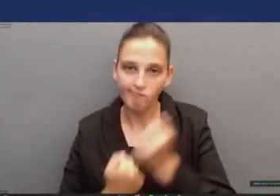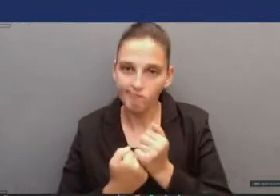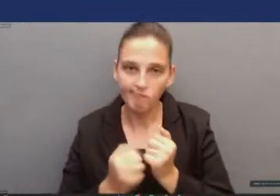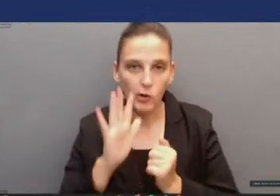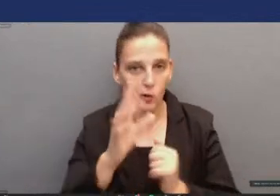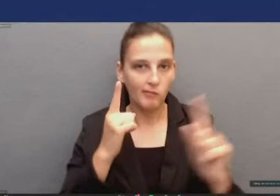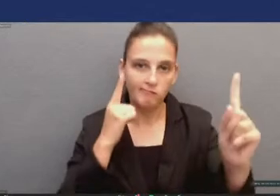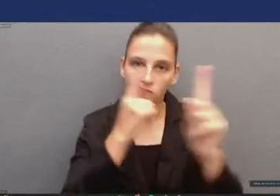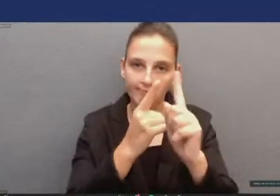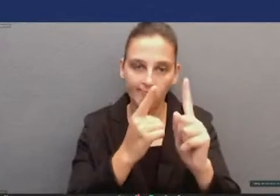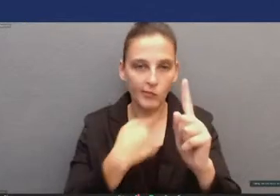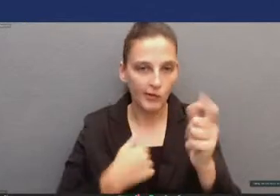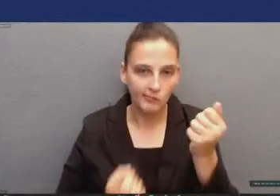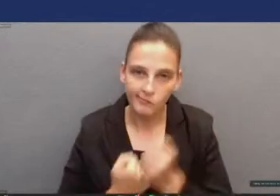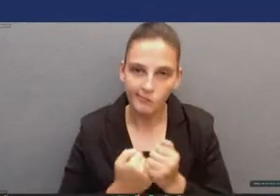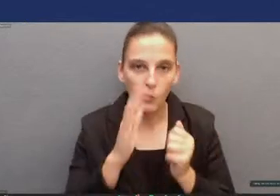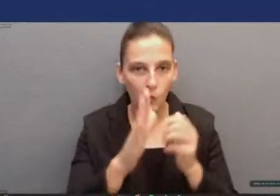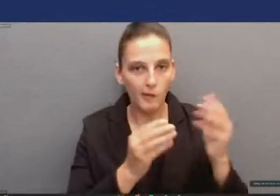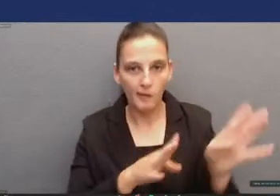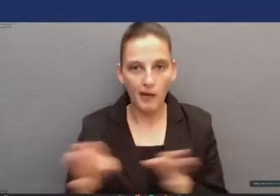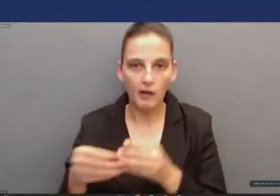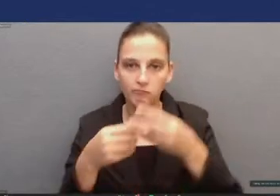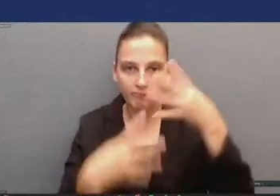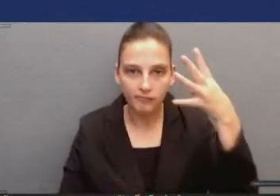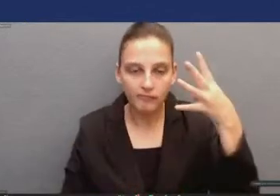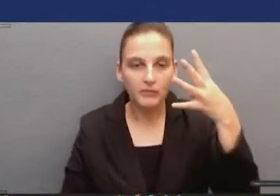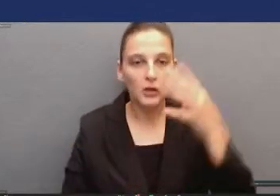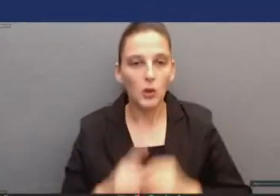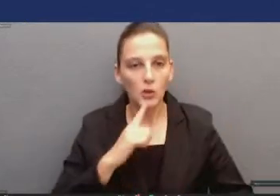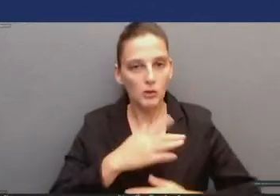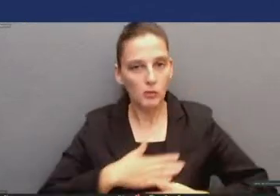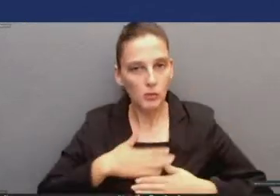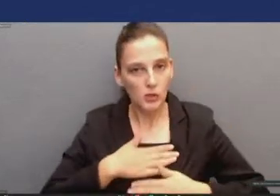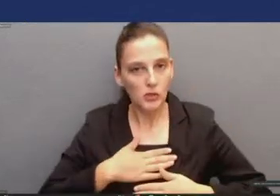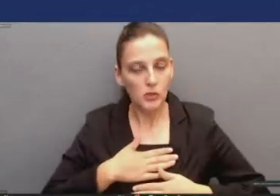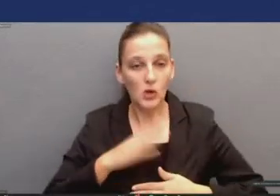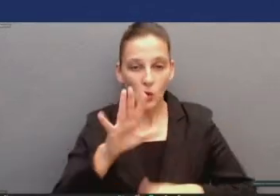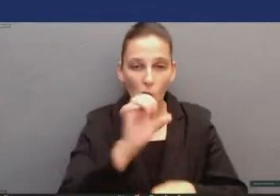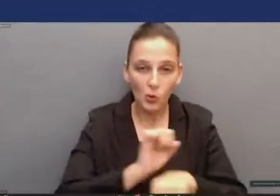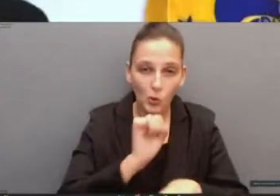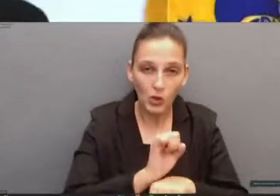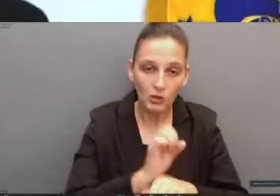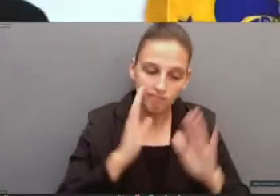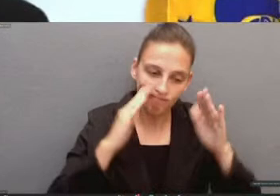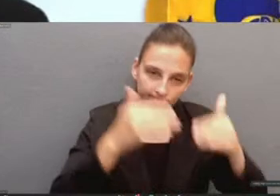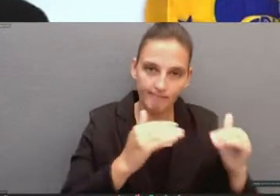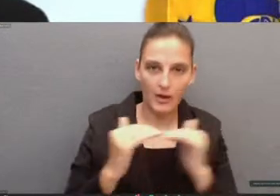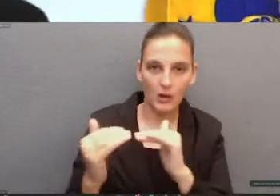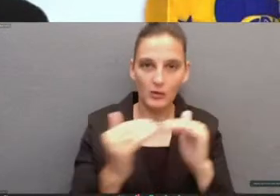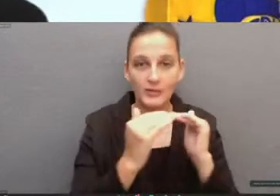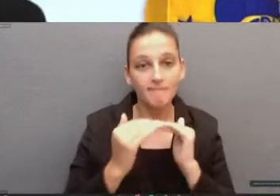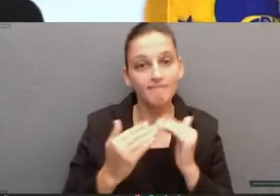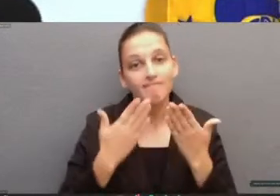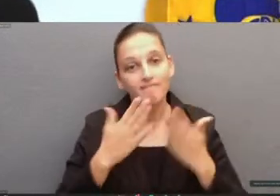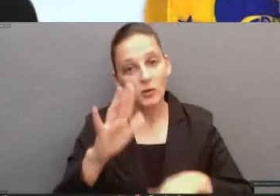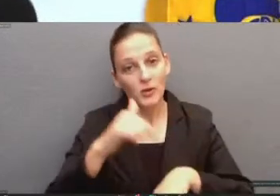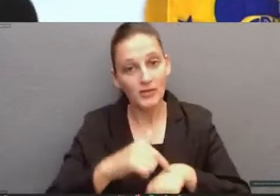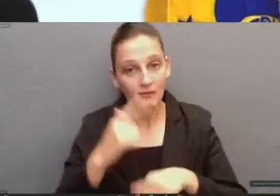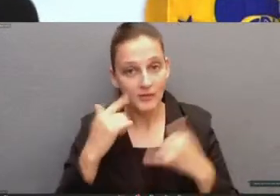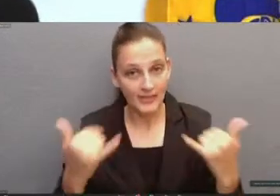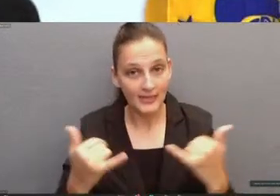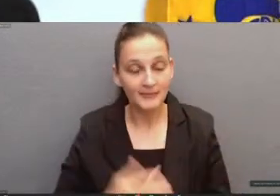always, we are so appreciative of you centering the work in and on equity. Grateful for your time today as